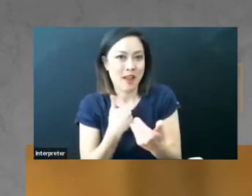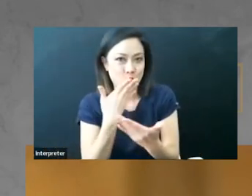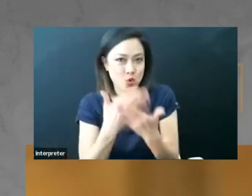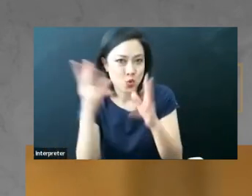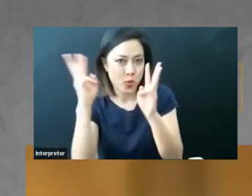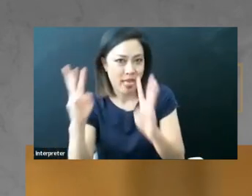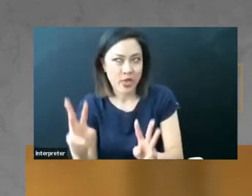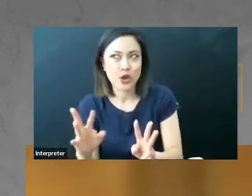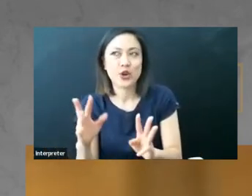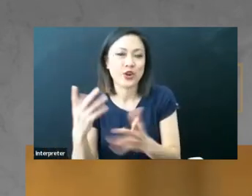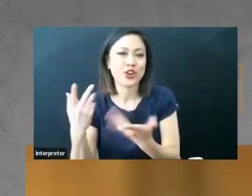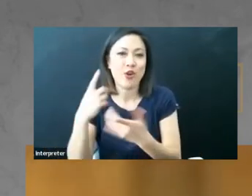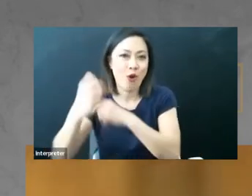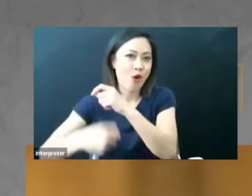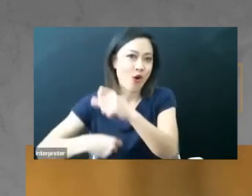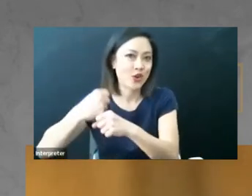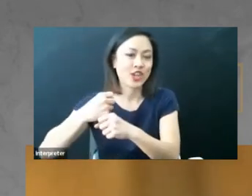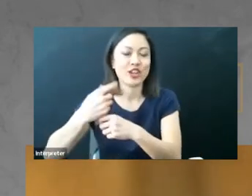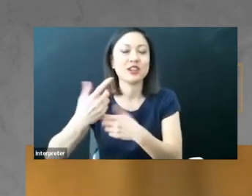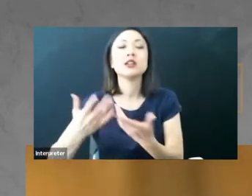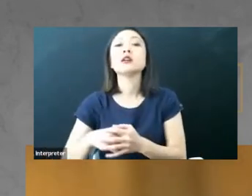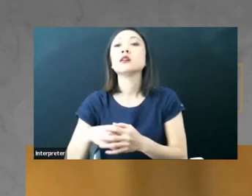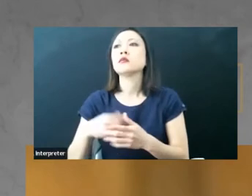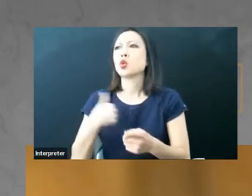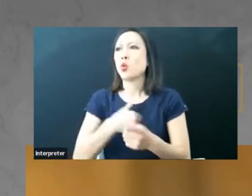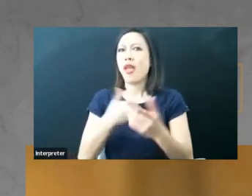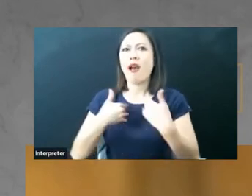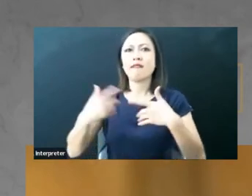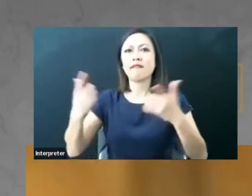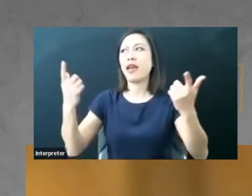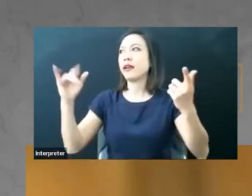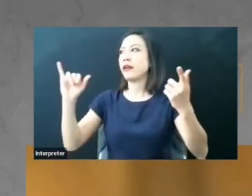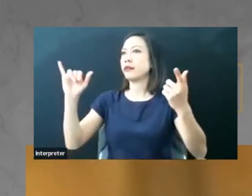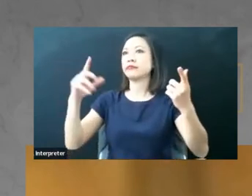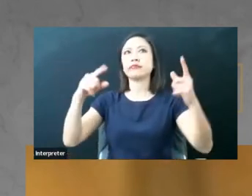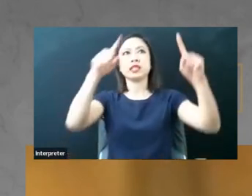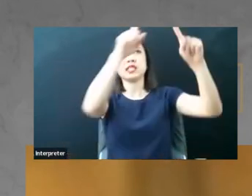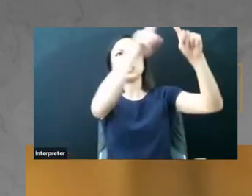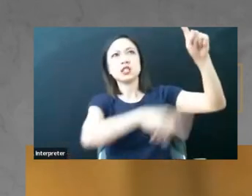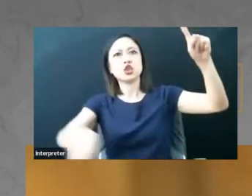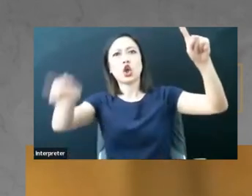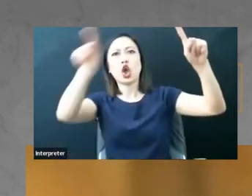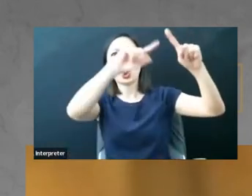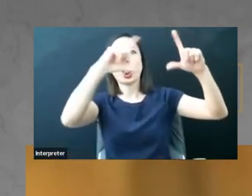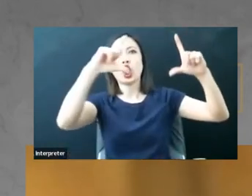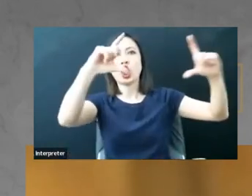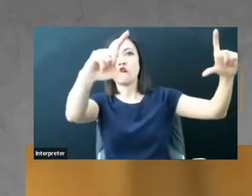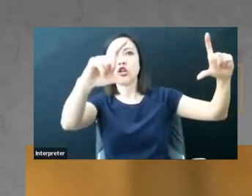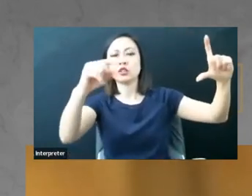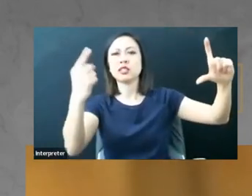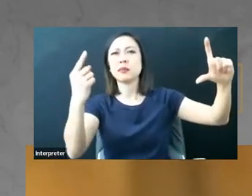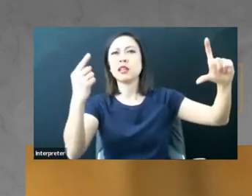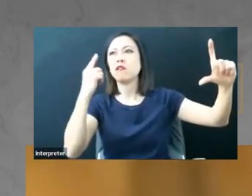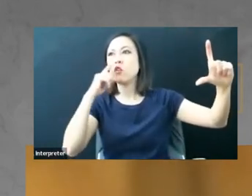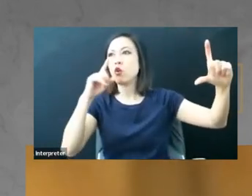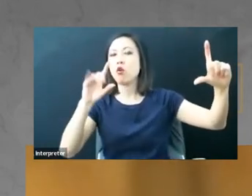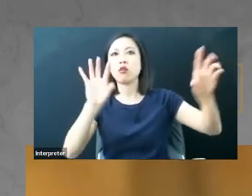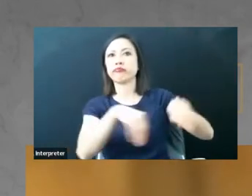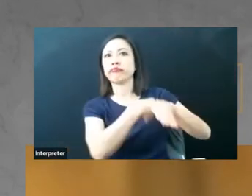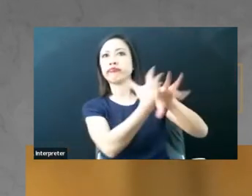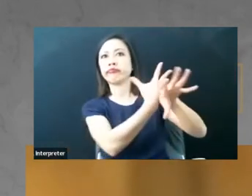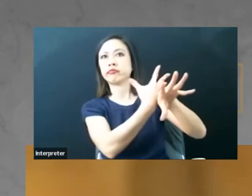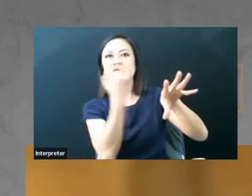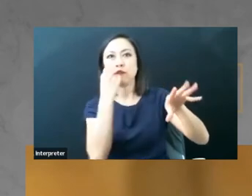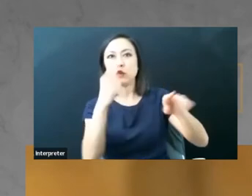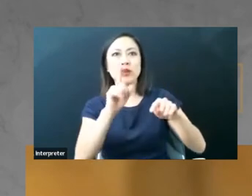have screens in the circle so that if you're not here, it makes it easier to still have the conversation. So it's a combination of what's the